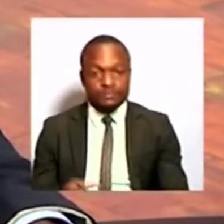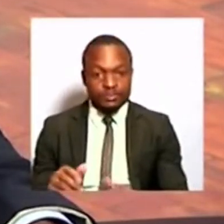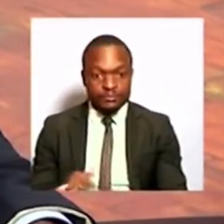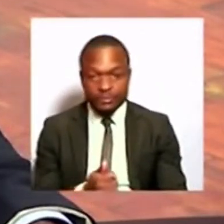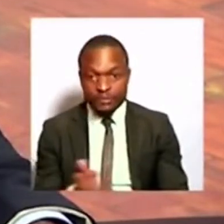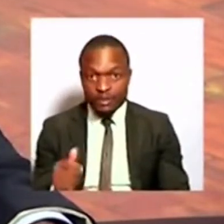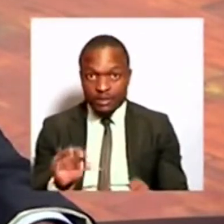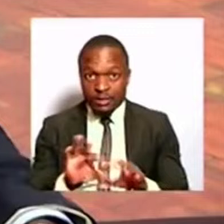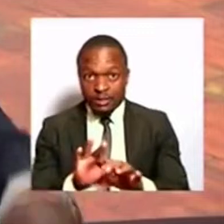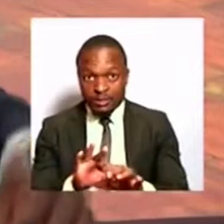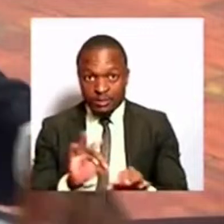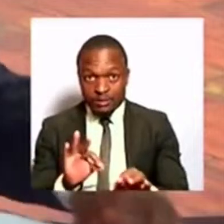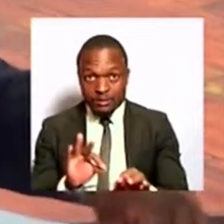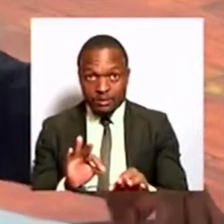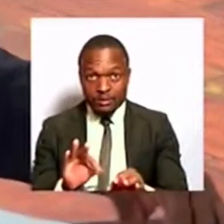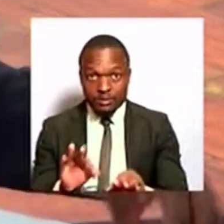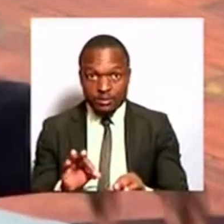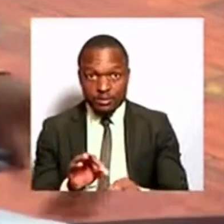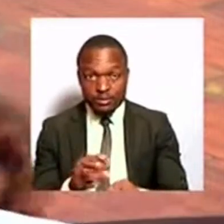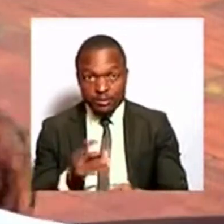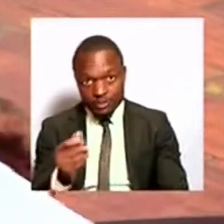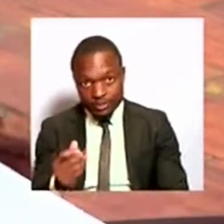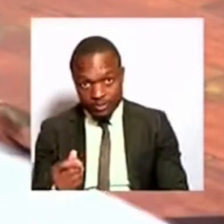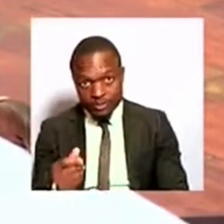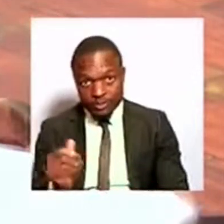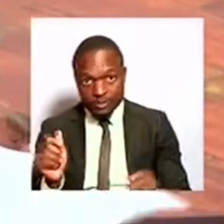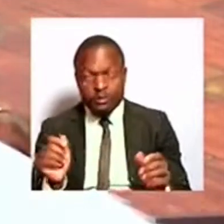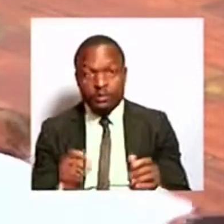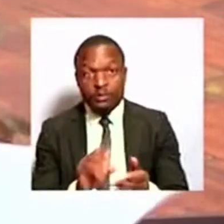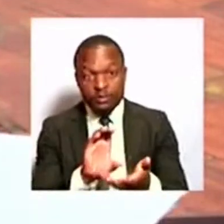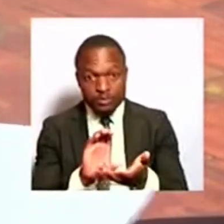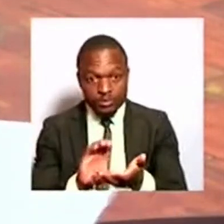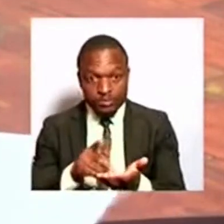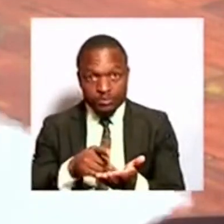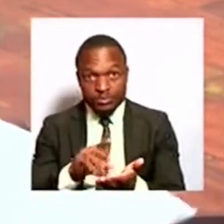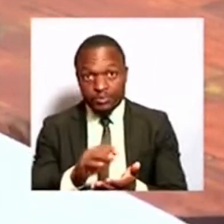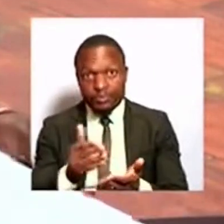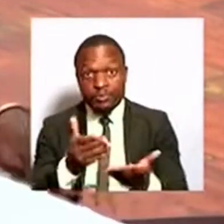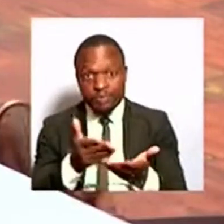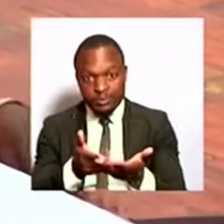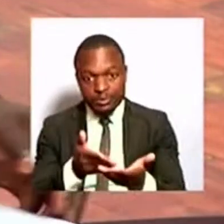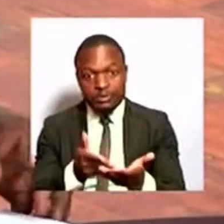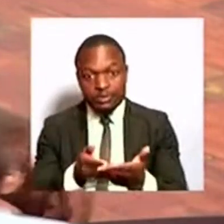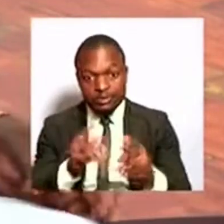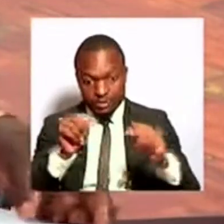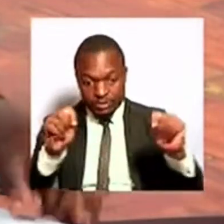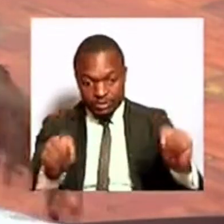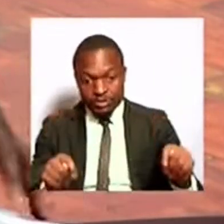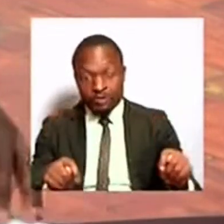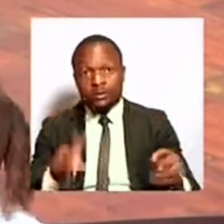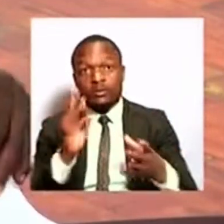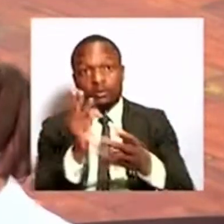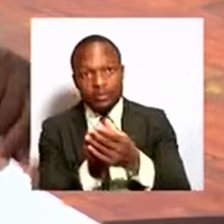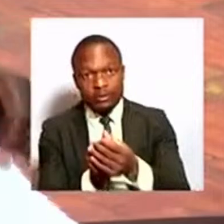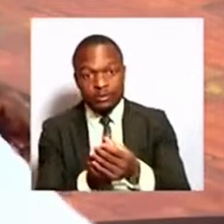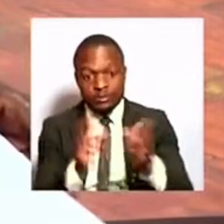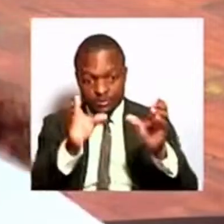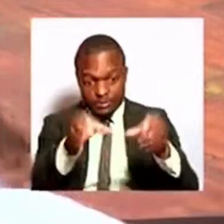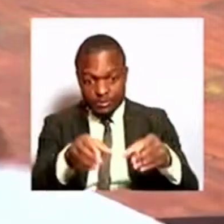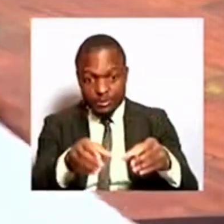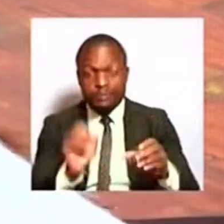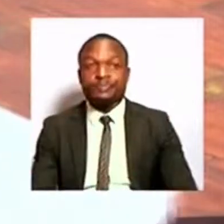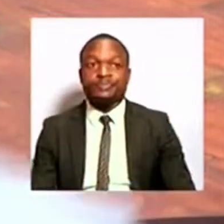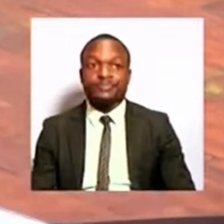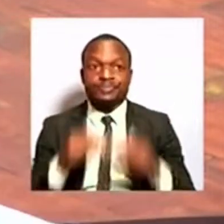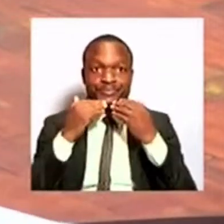of income in order to meet its financial obligations. This, Mr. Chairman, is tabled for the consideration of the committee.